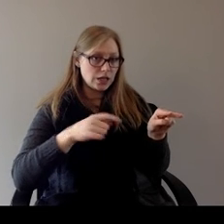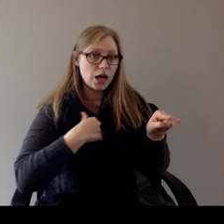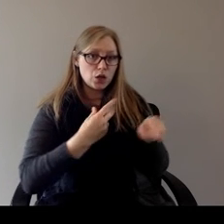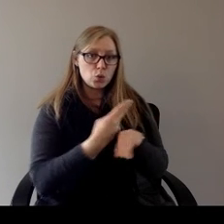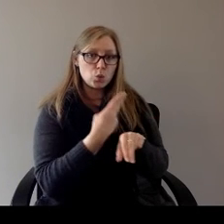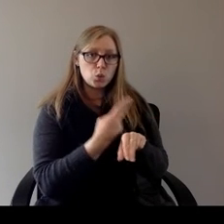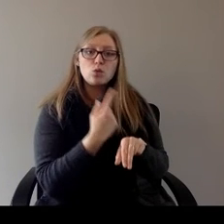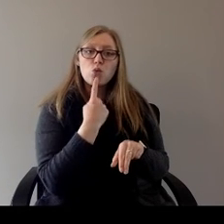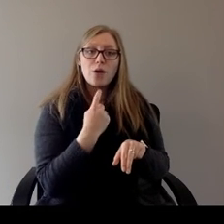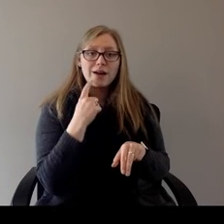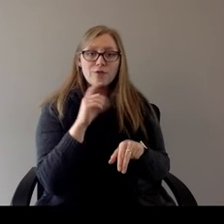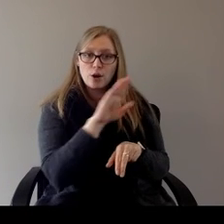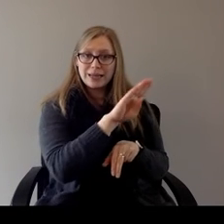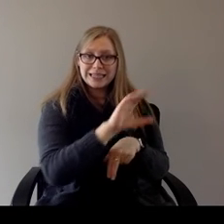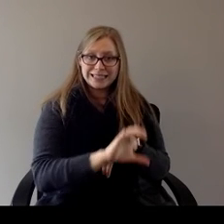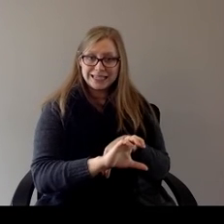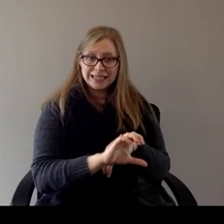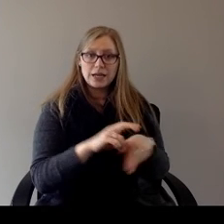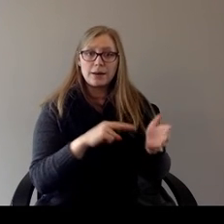that. So I'm going to say